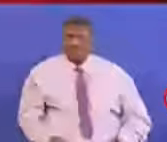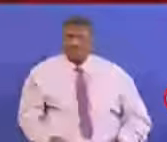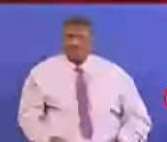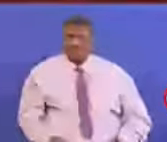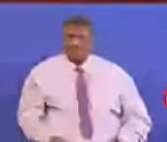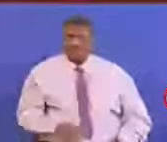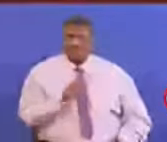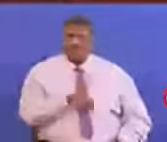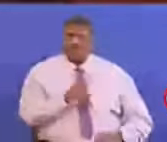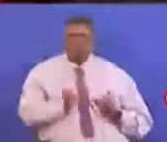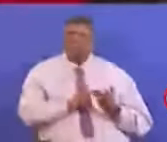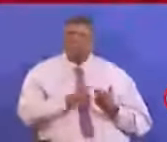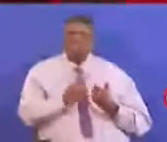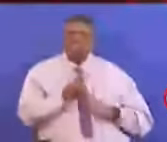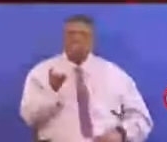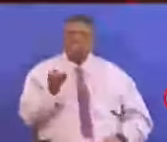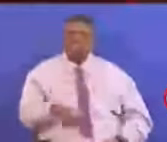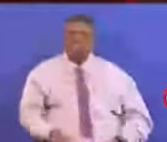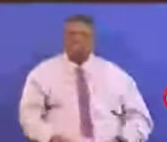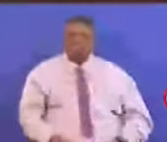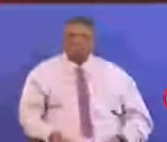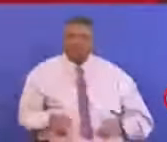watu wahesabiwe.